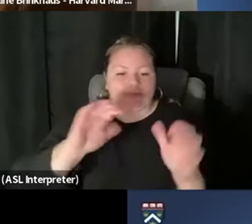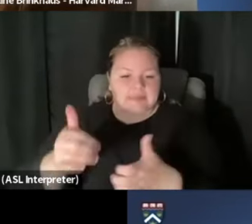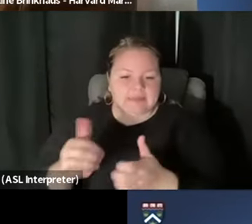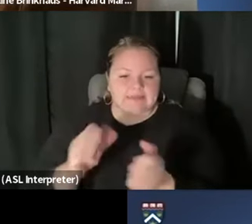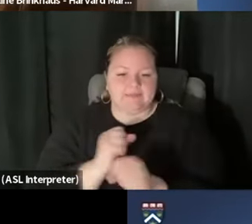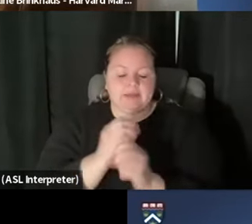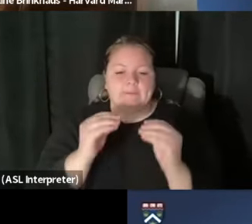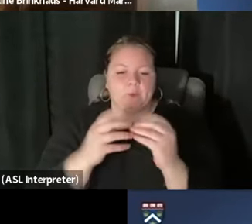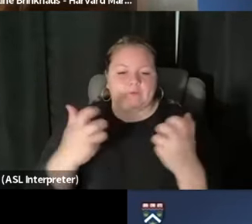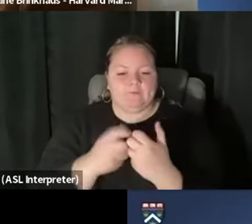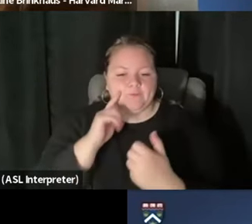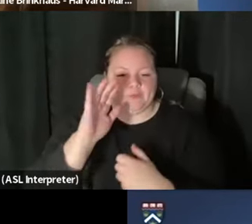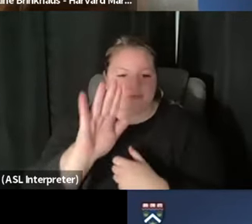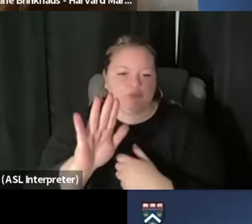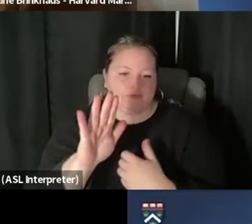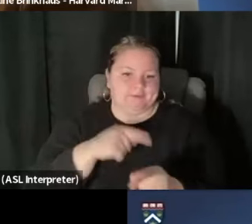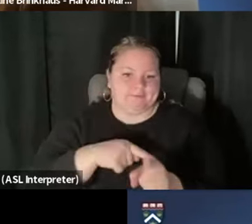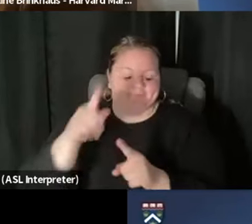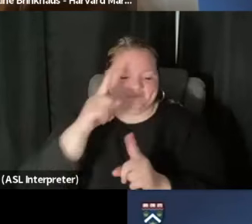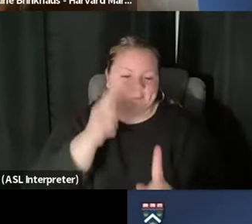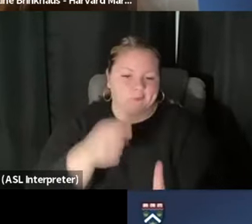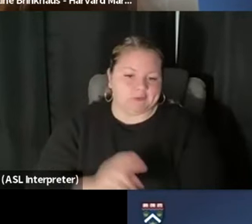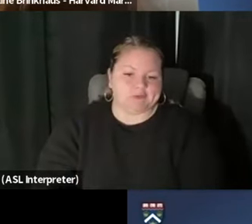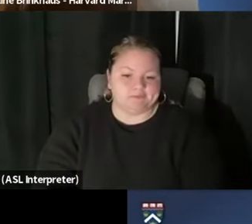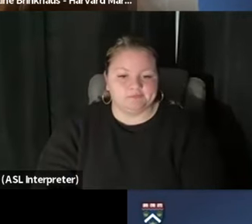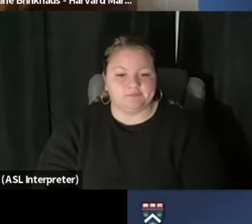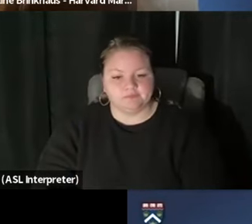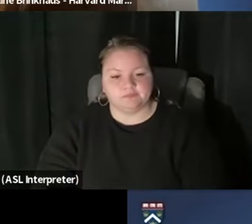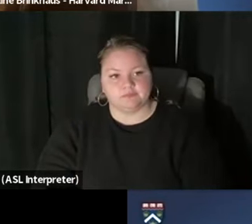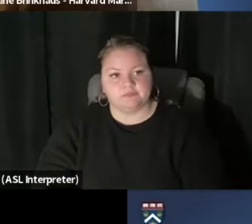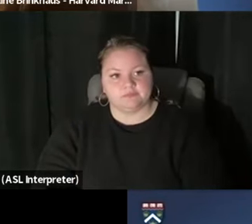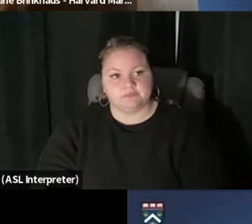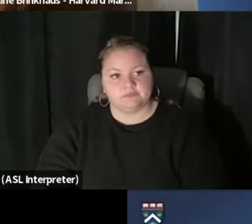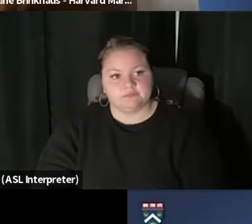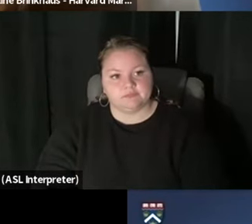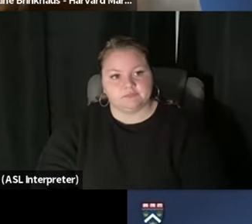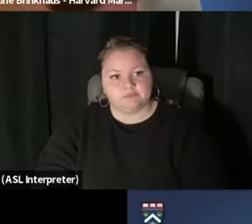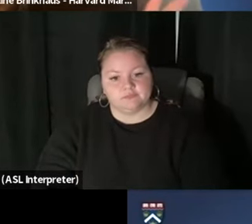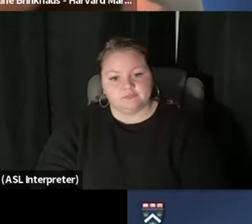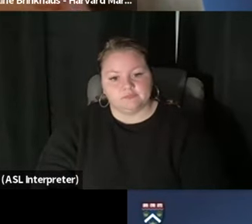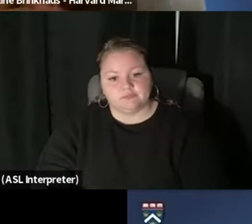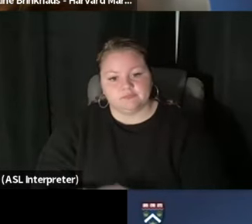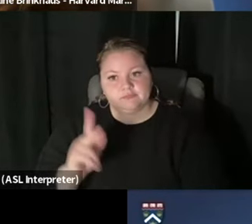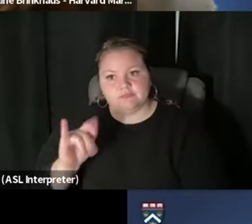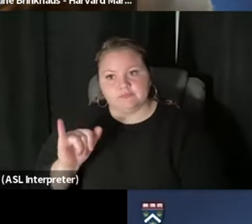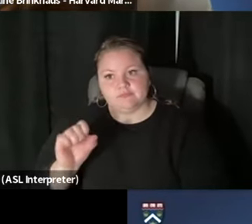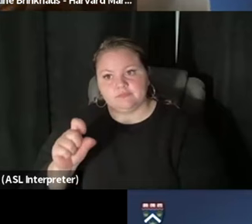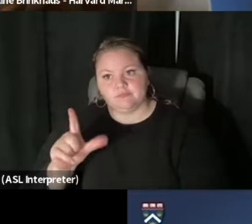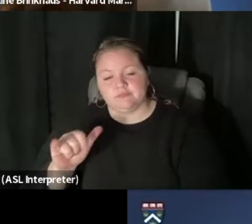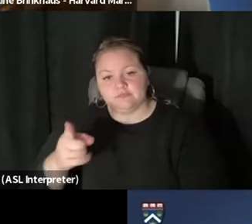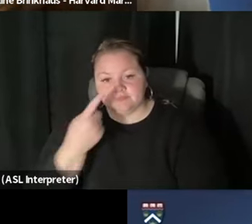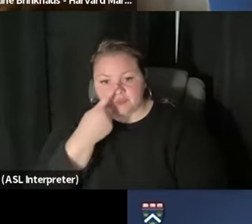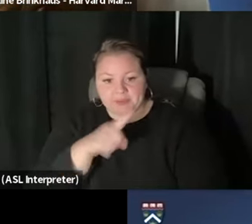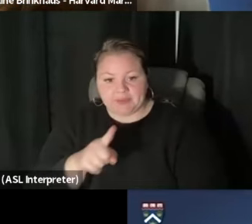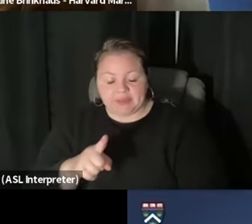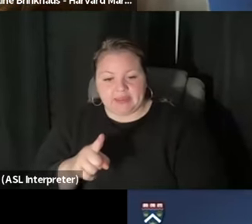a part of this community. And yeah, so it's very exciting. Thanks so much, Frank. Kisley, I was wondering if you could also share a bit